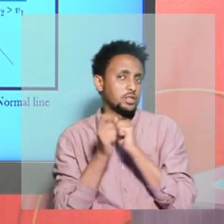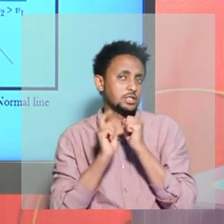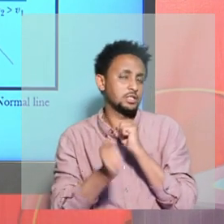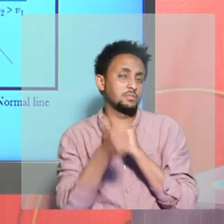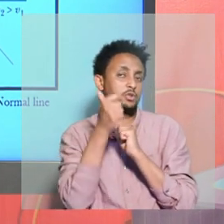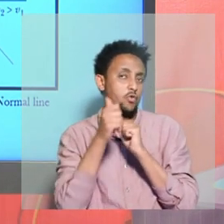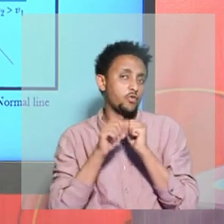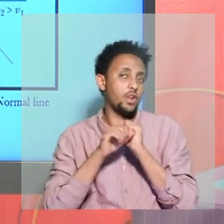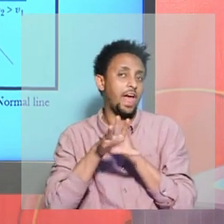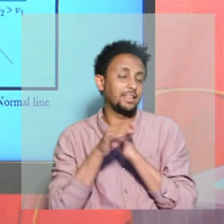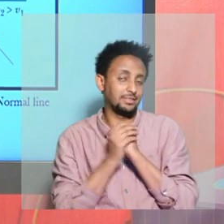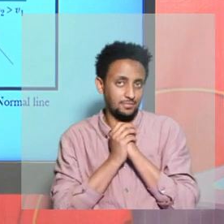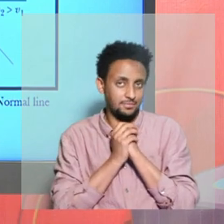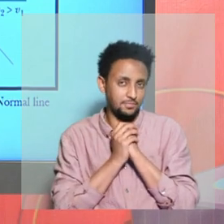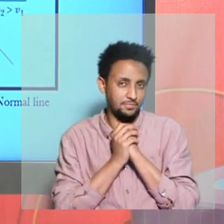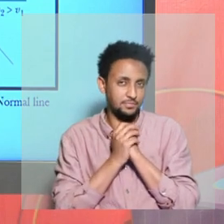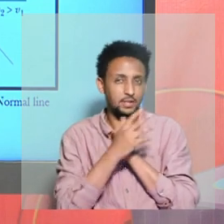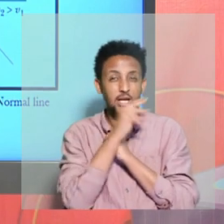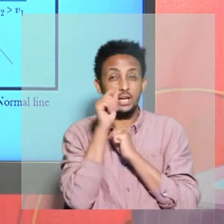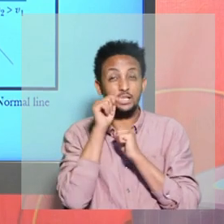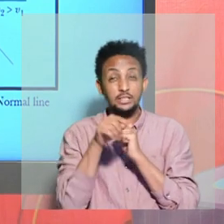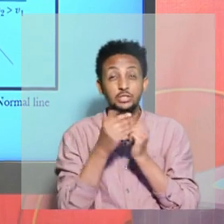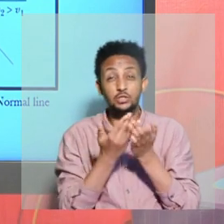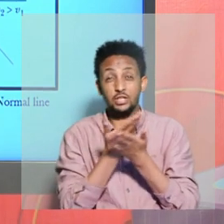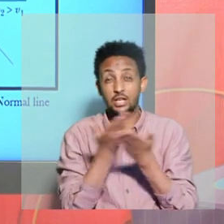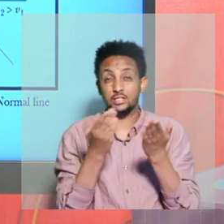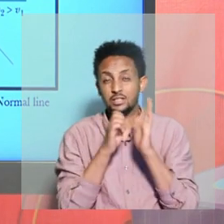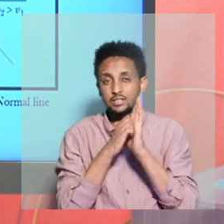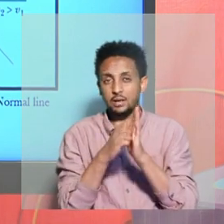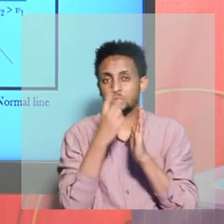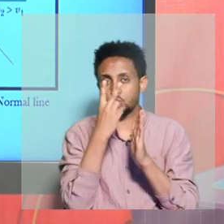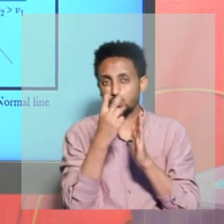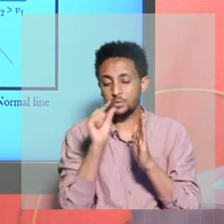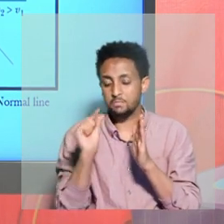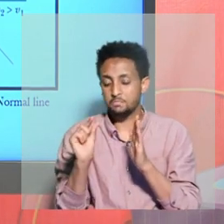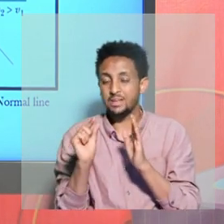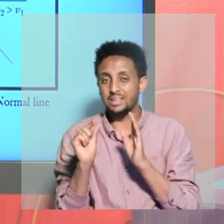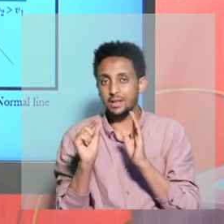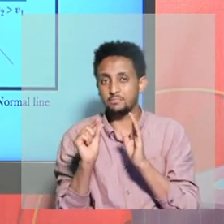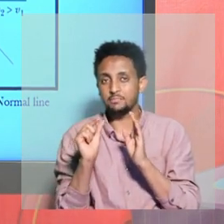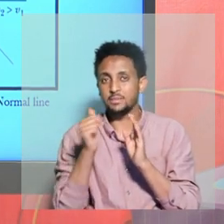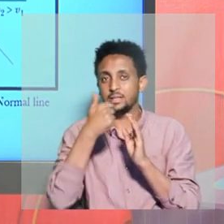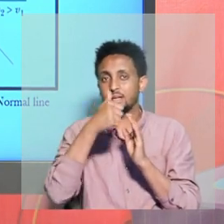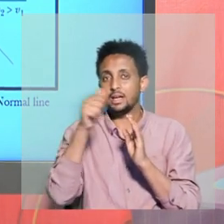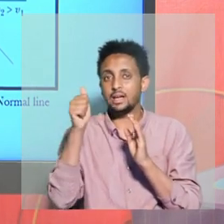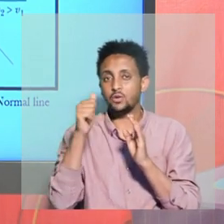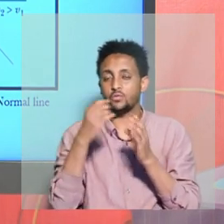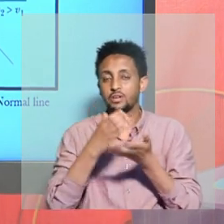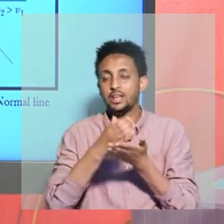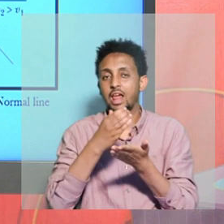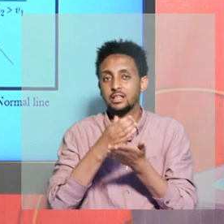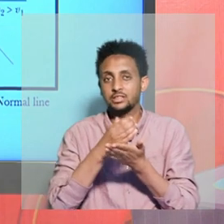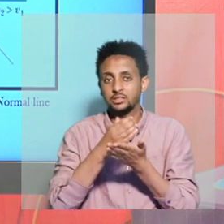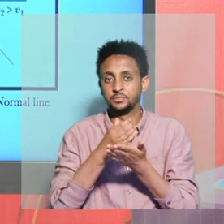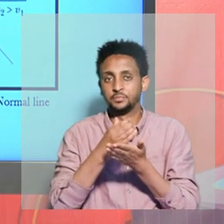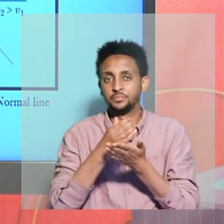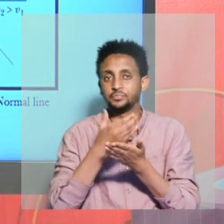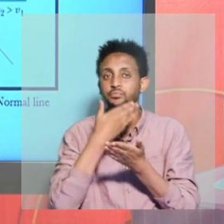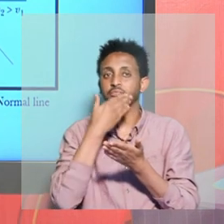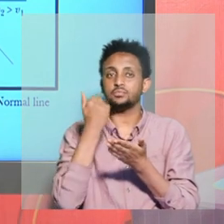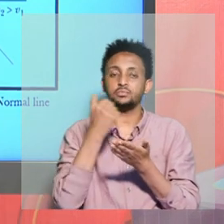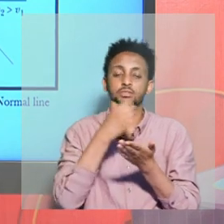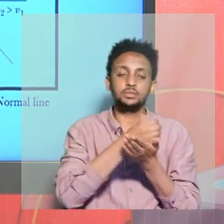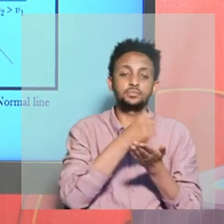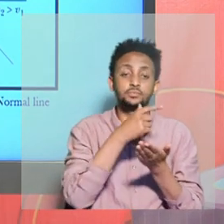of light. And in this case, for example, let's take two medium, here air and glass. Glass is more denser than air.